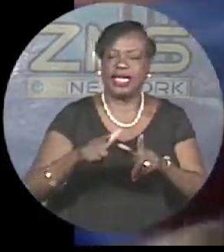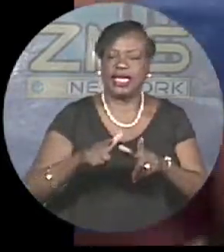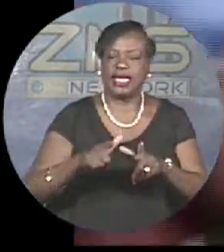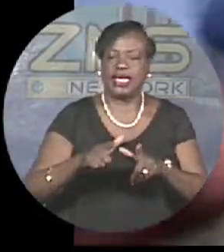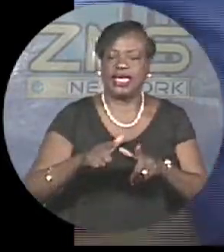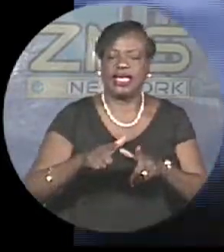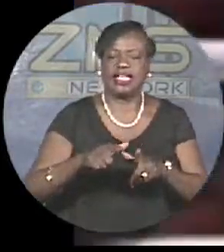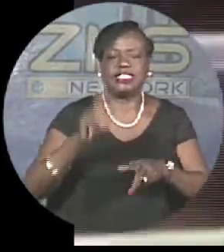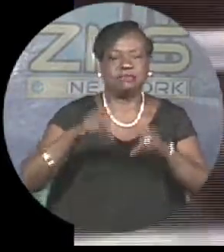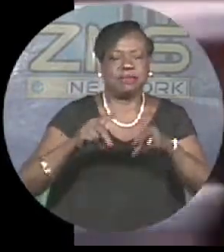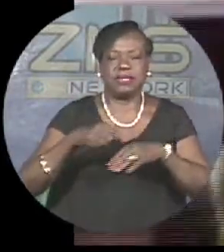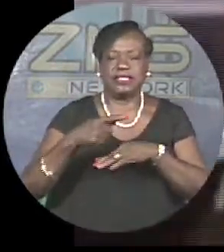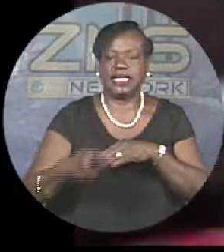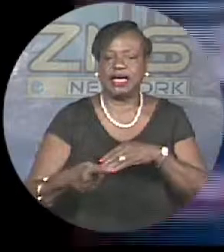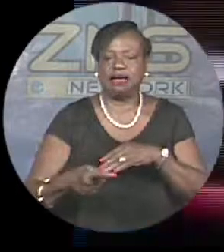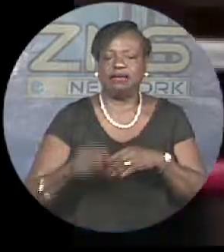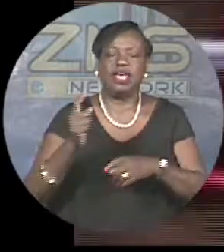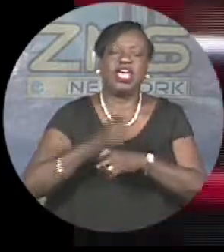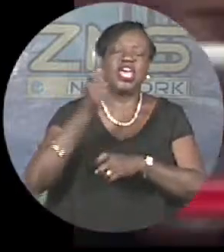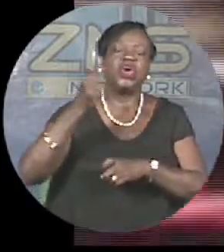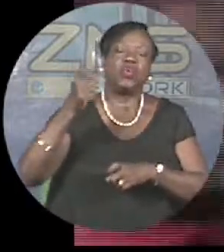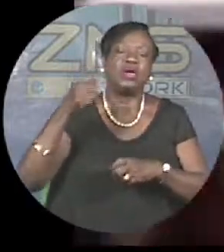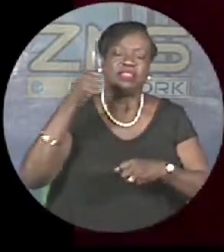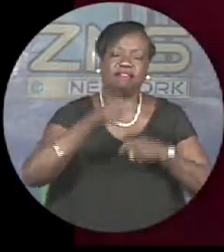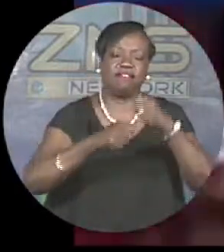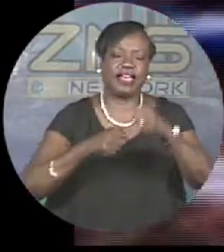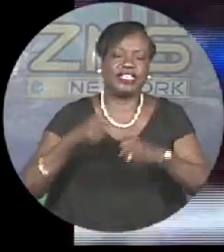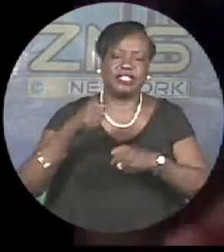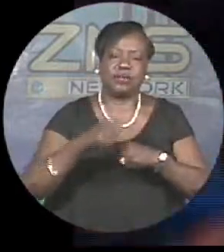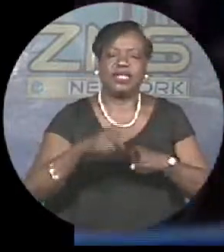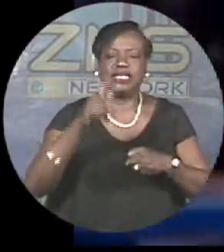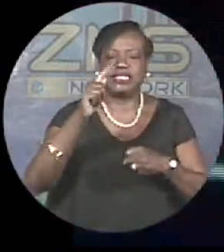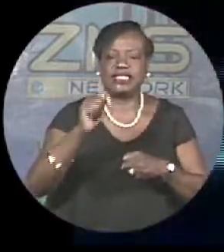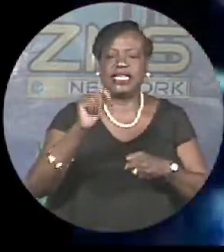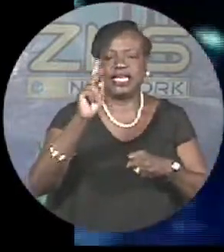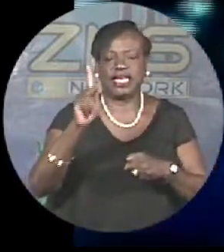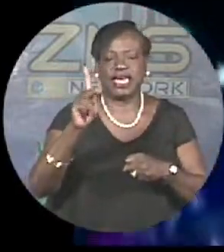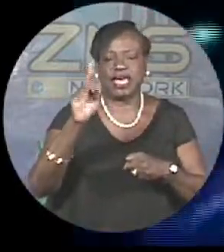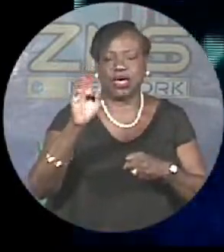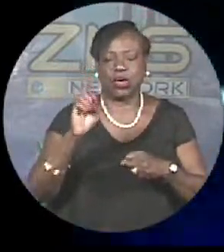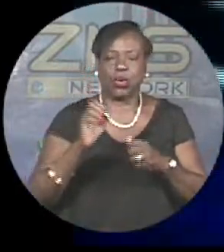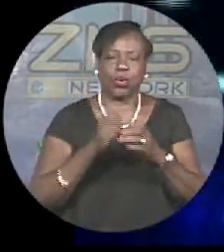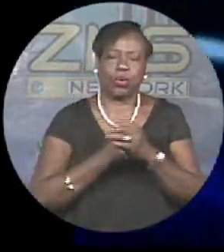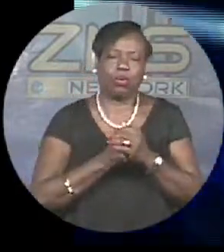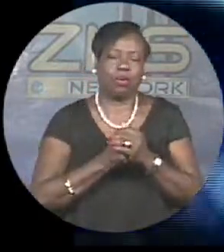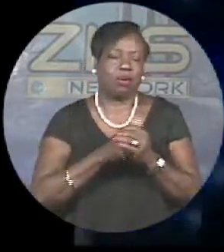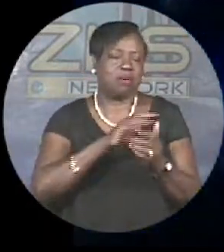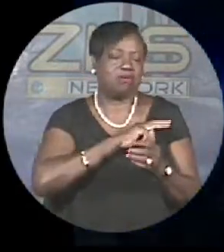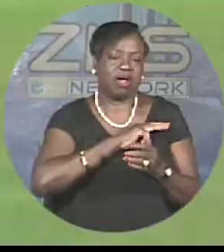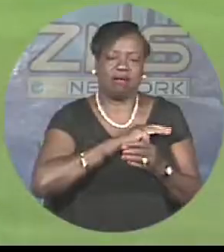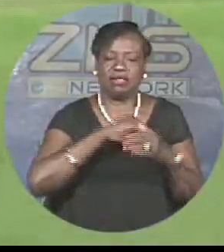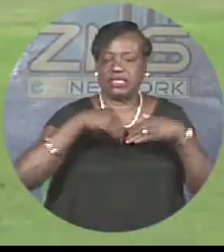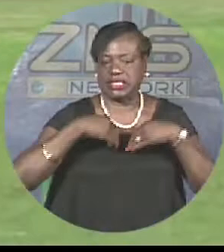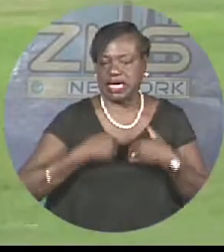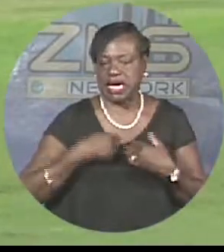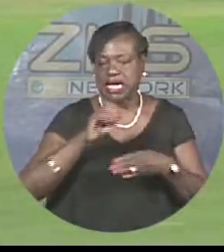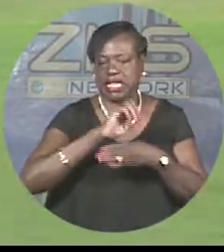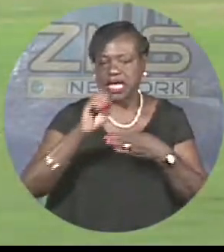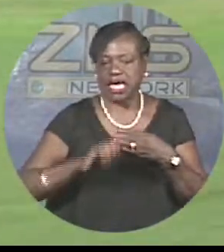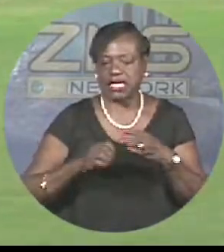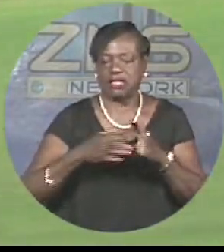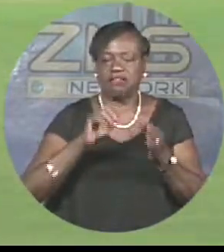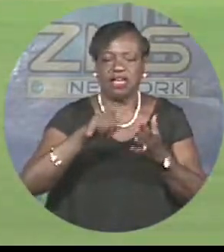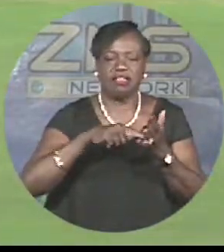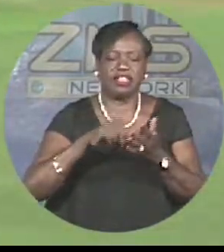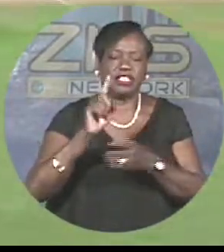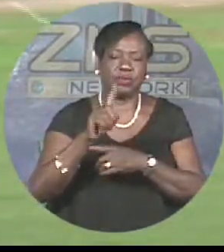fight by technical knockout. McGregor looking absolutely exhausted at the end of this one. And before we wrap up, we've